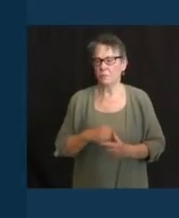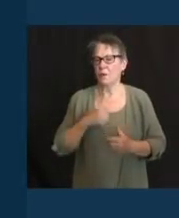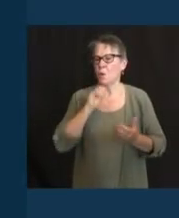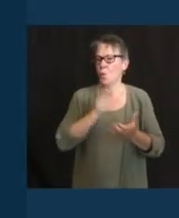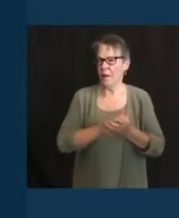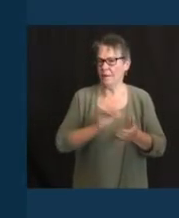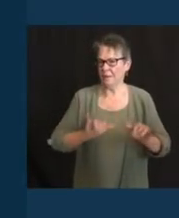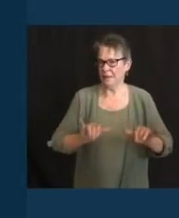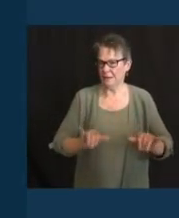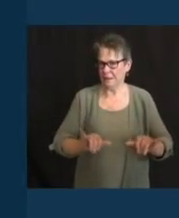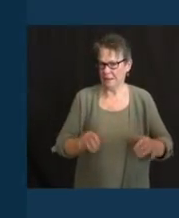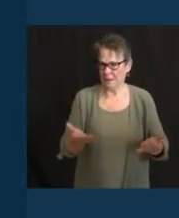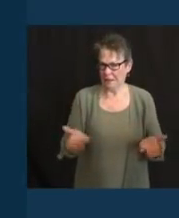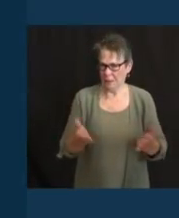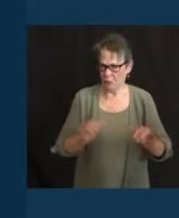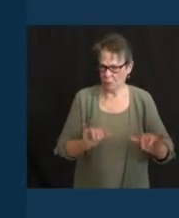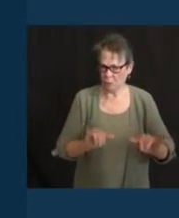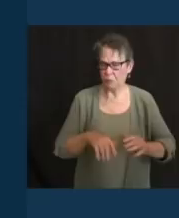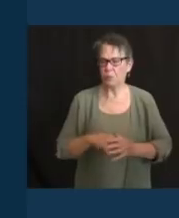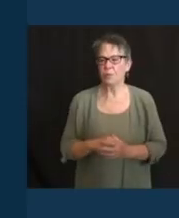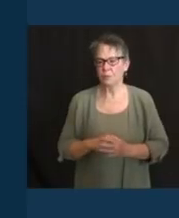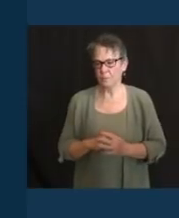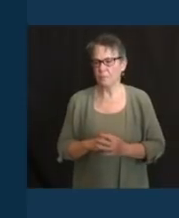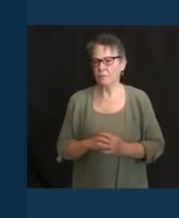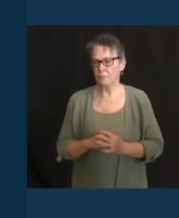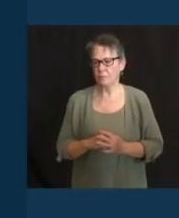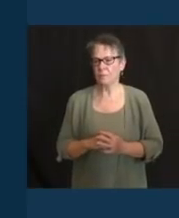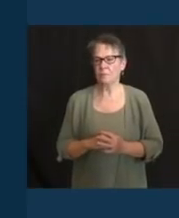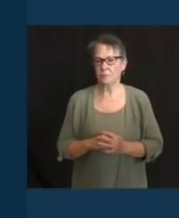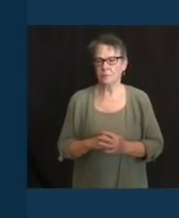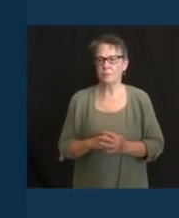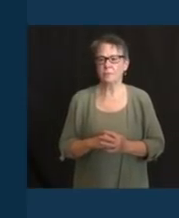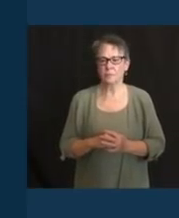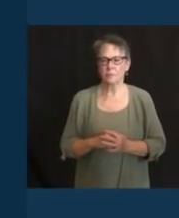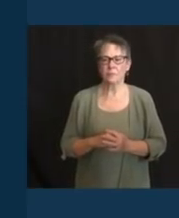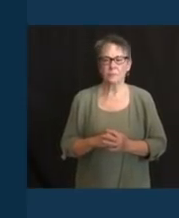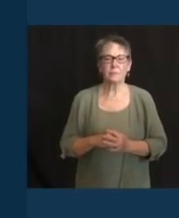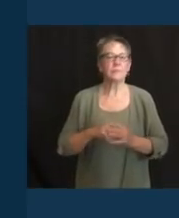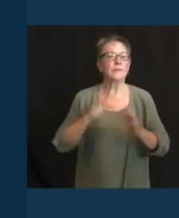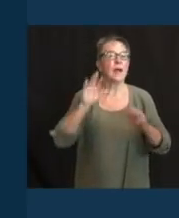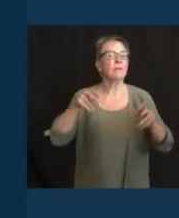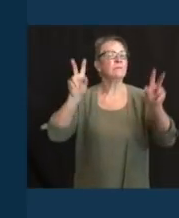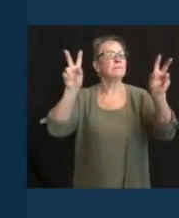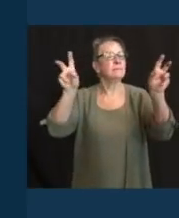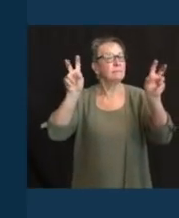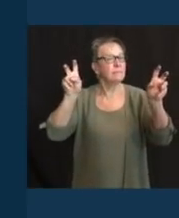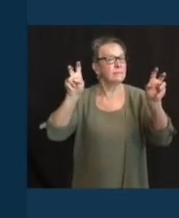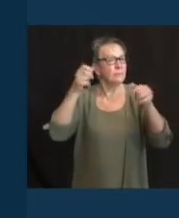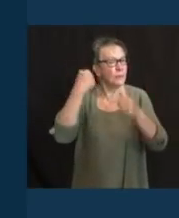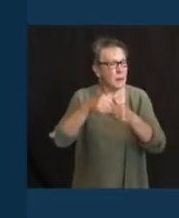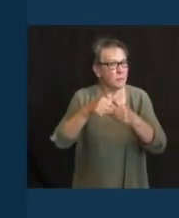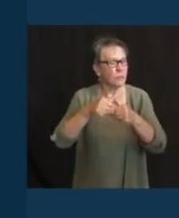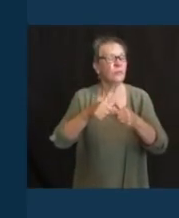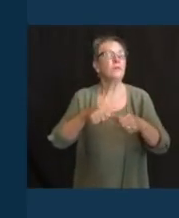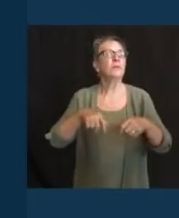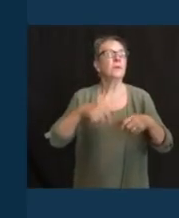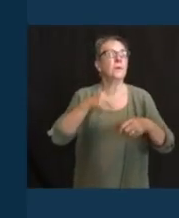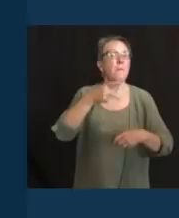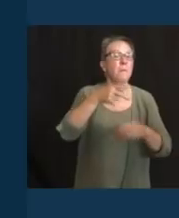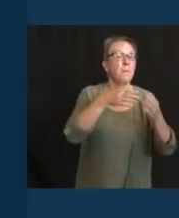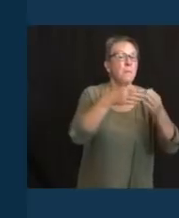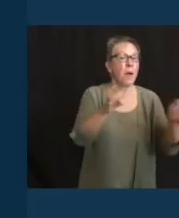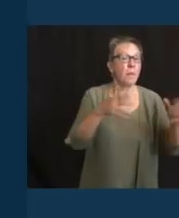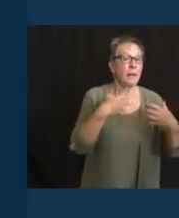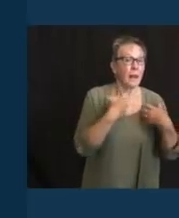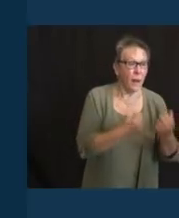health creates economic health. And today I want to open with, and I know Judy will also want to weigh